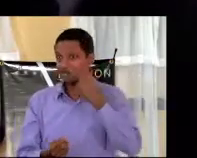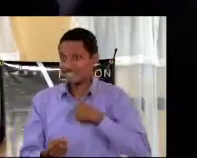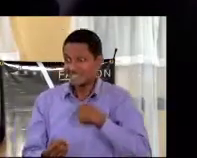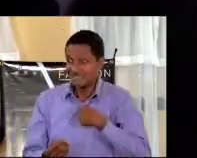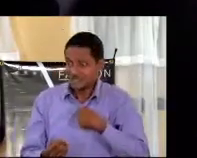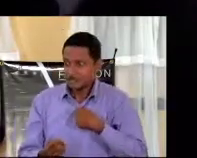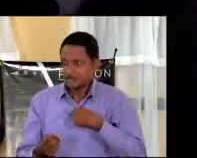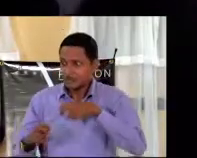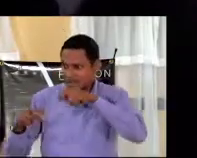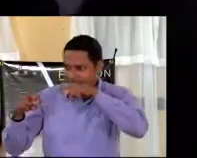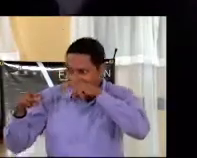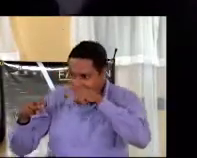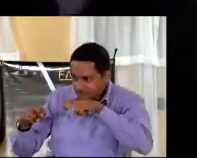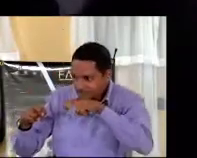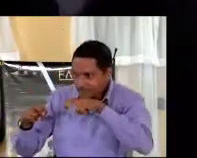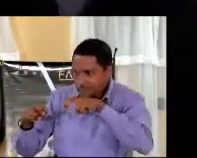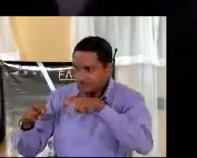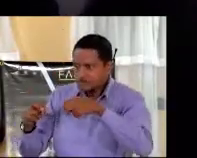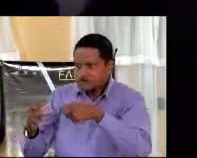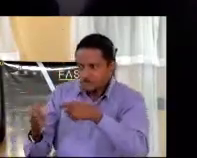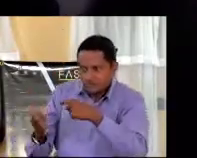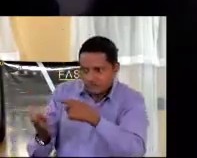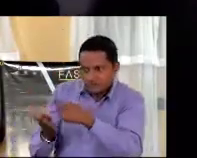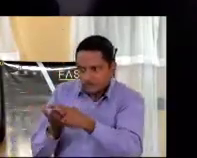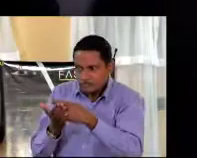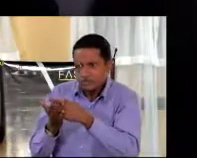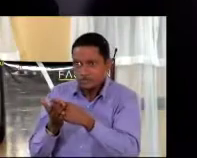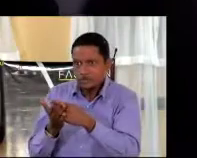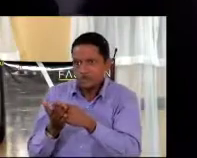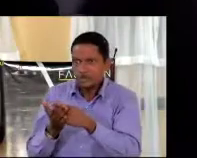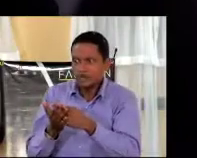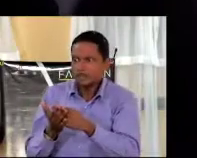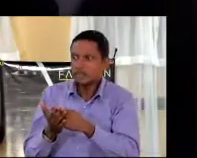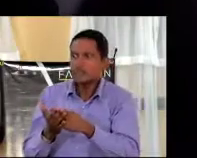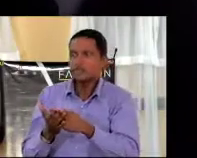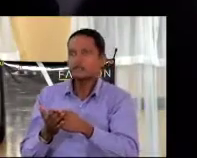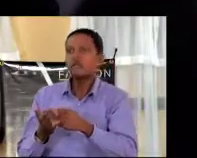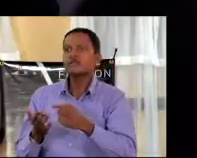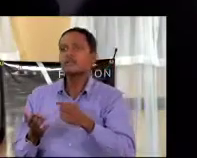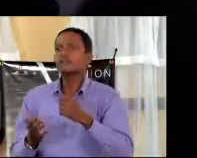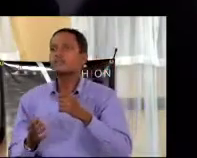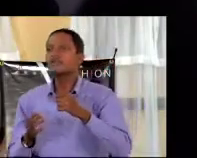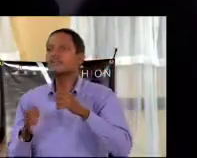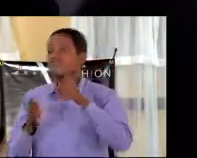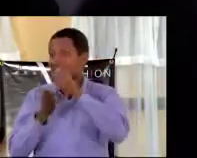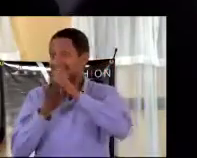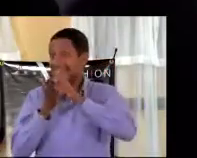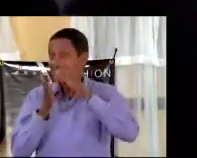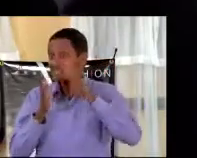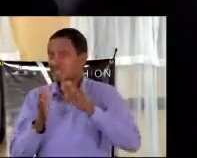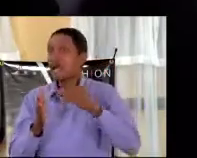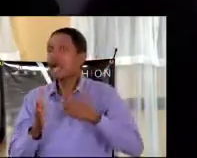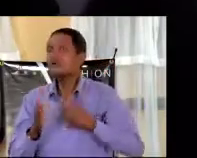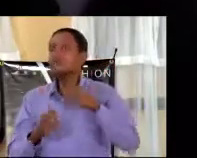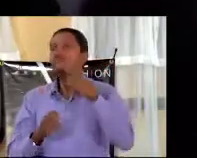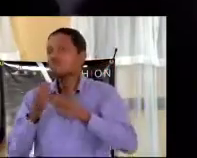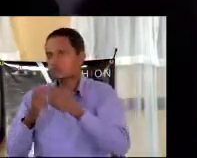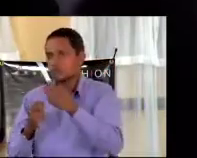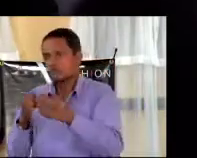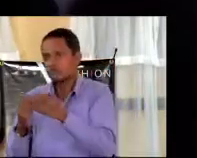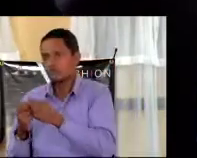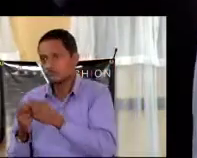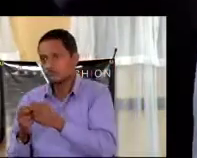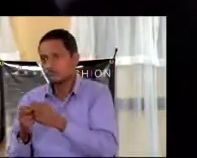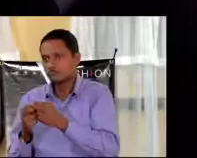down one-on-one with designers, there are a lot of social issues that affect the designer that are not public, right? There are a lot